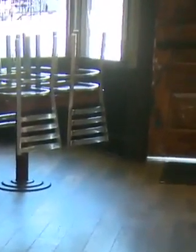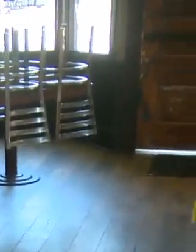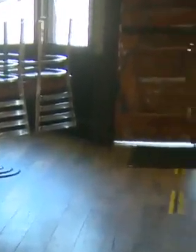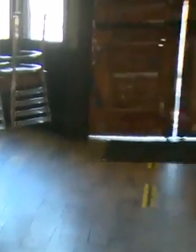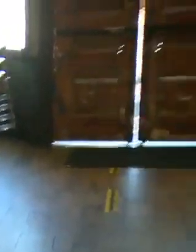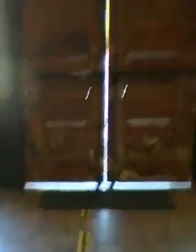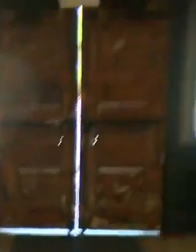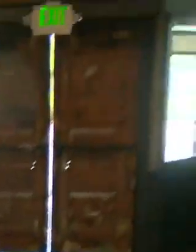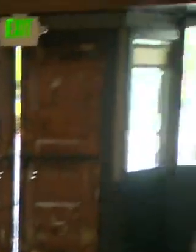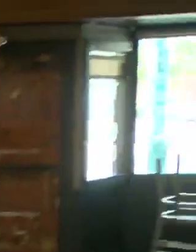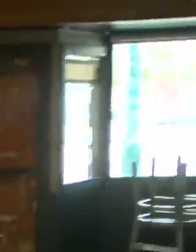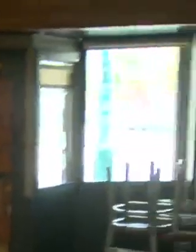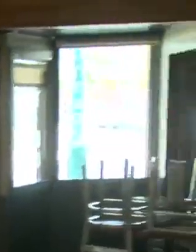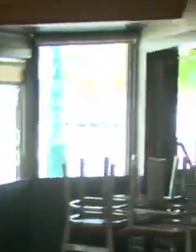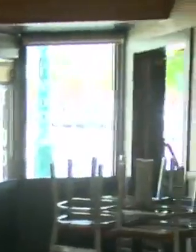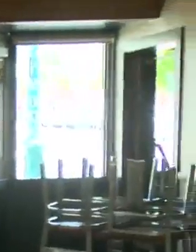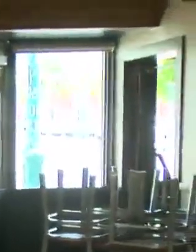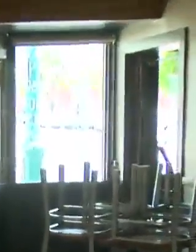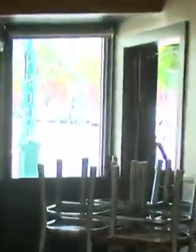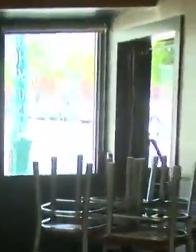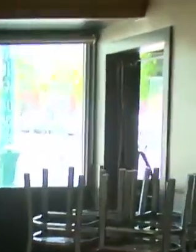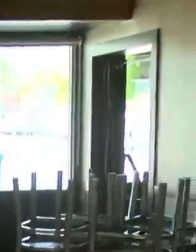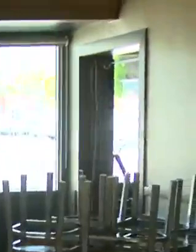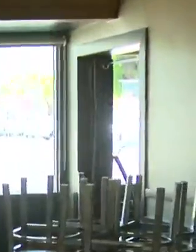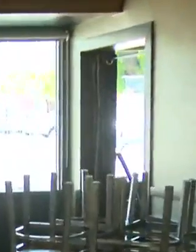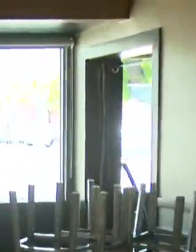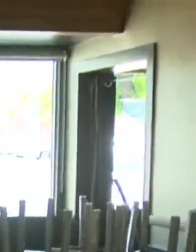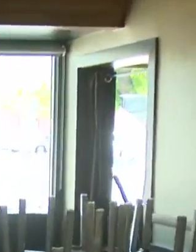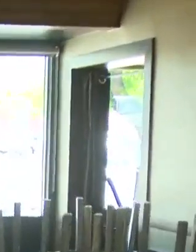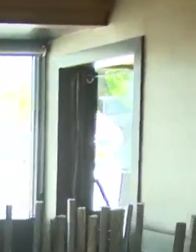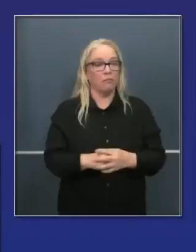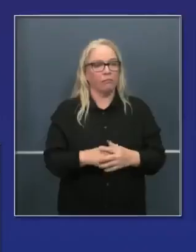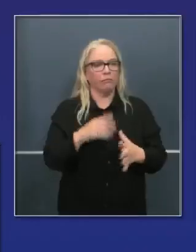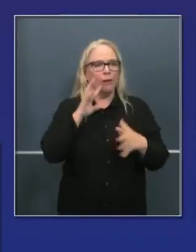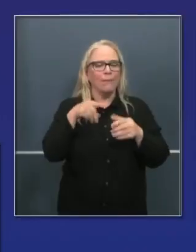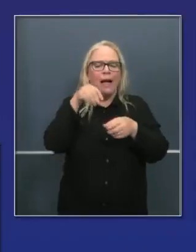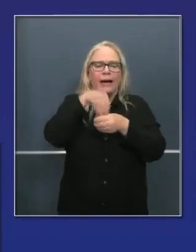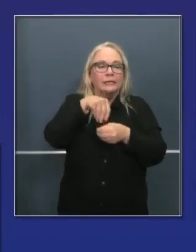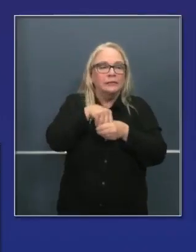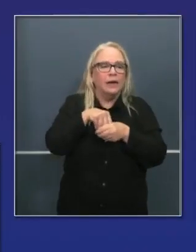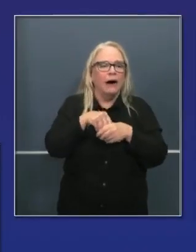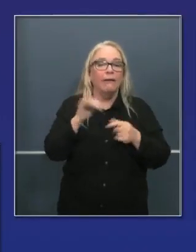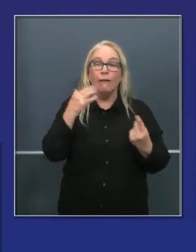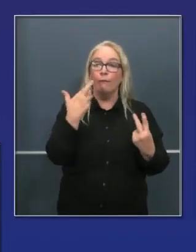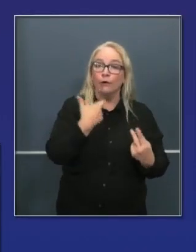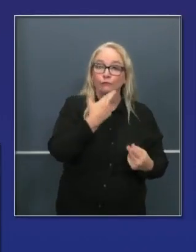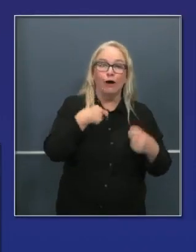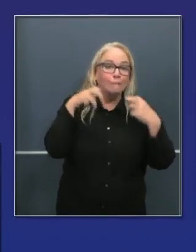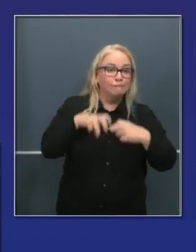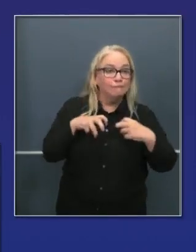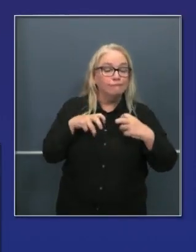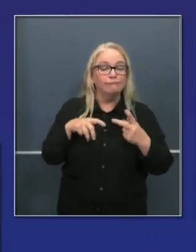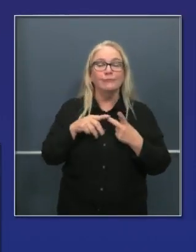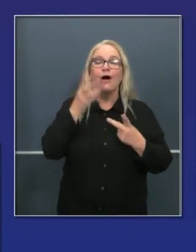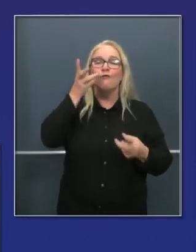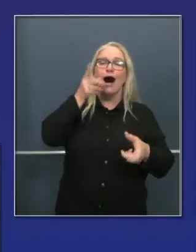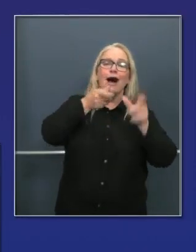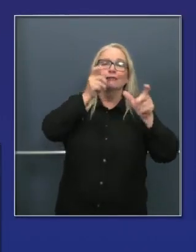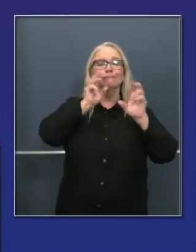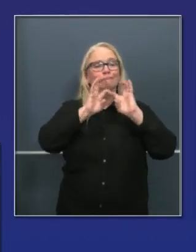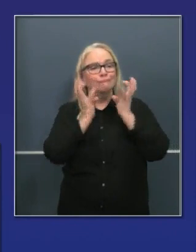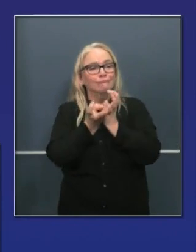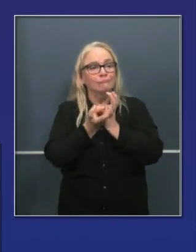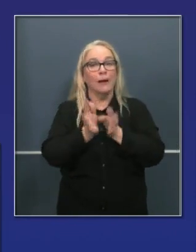their indoor dining effective immediately, and other businesses are also affected. Restaurants, wineries, and tasting rooms, movie